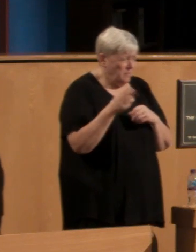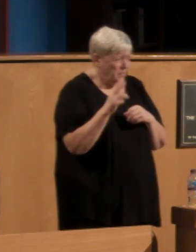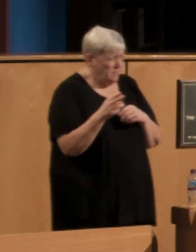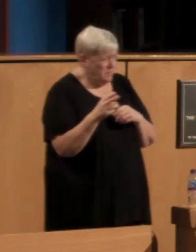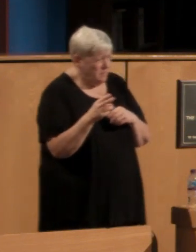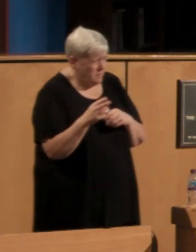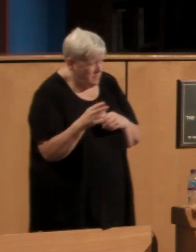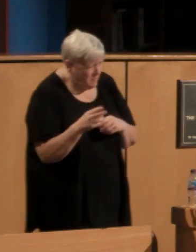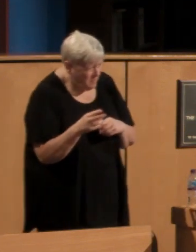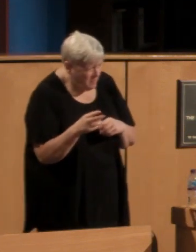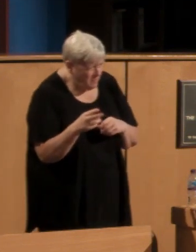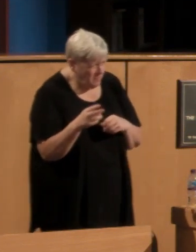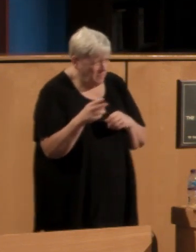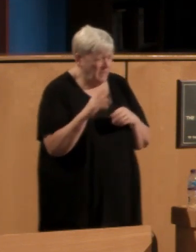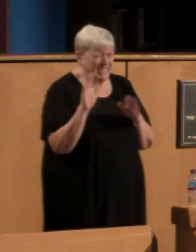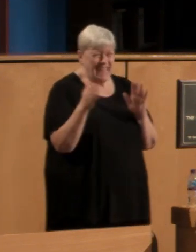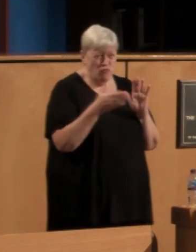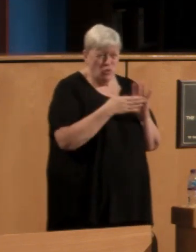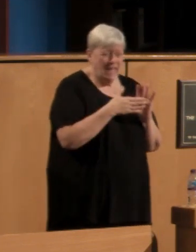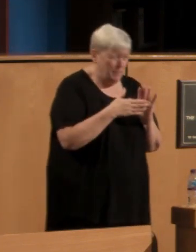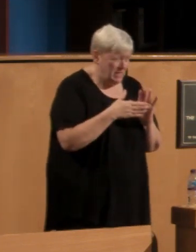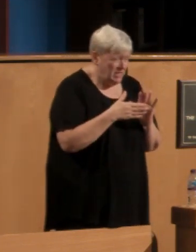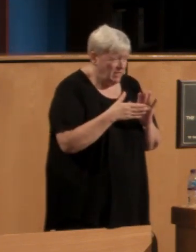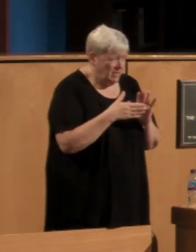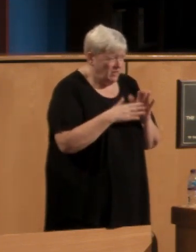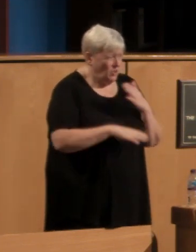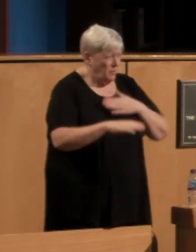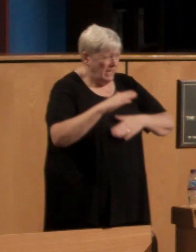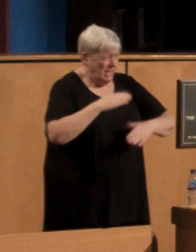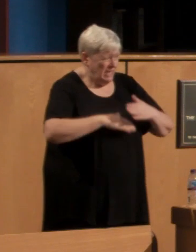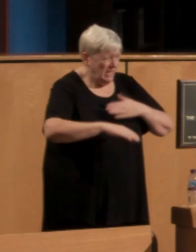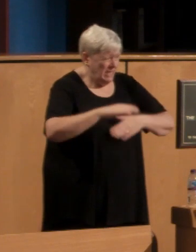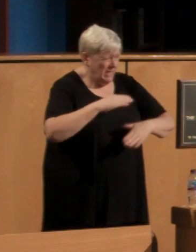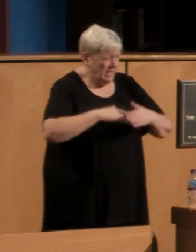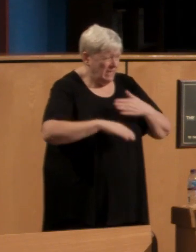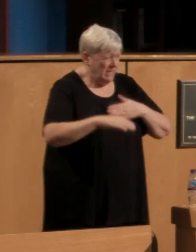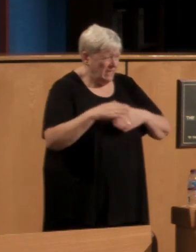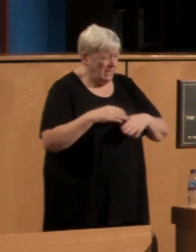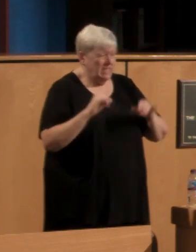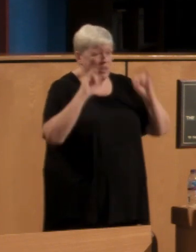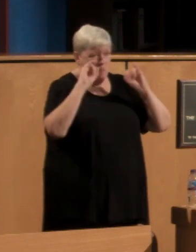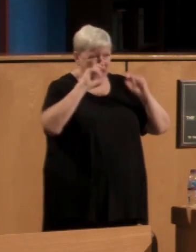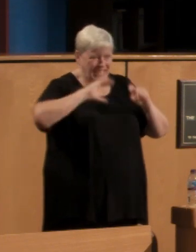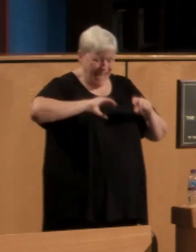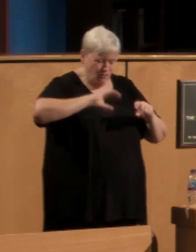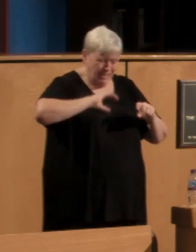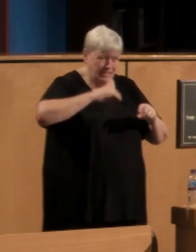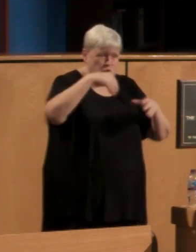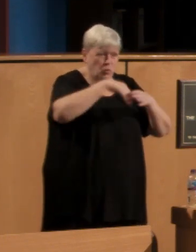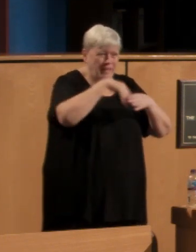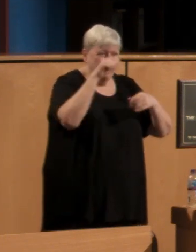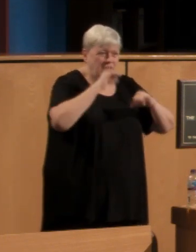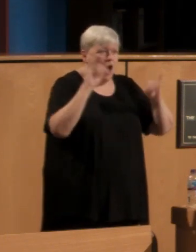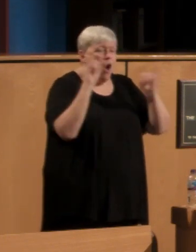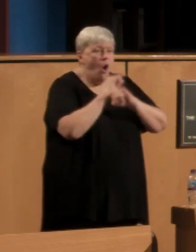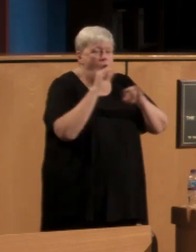Given the prominence of stereotypes and the punishment of deviance and kind of bad characters in horror, do we find that horror is a more